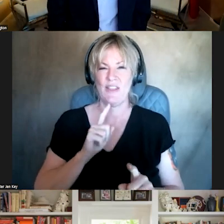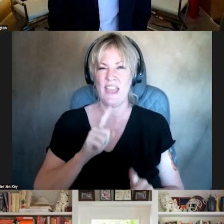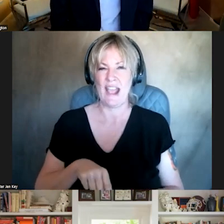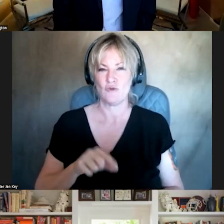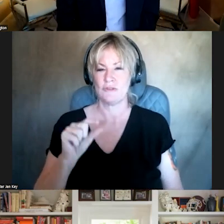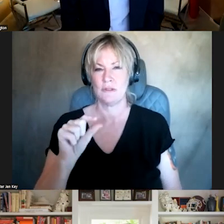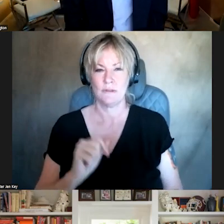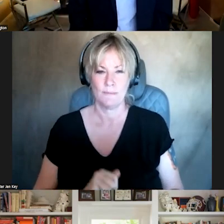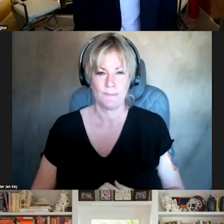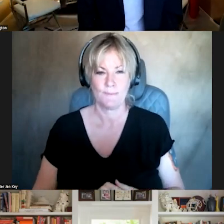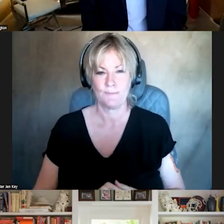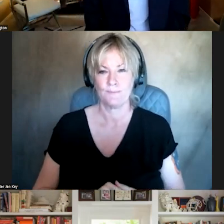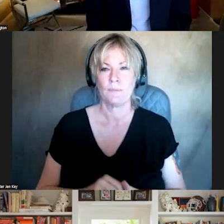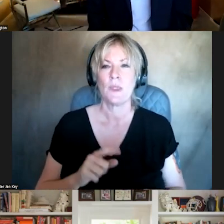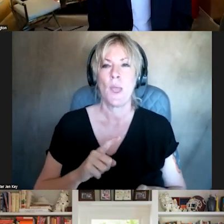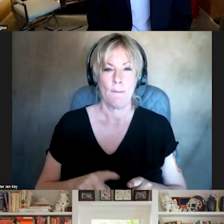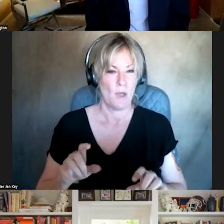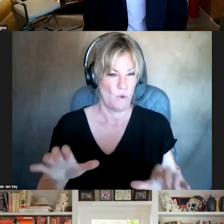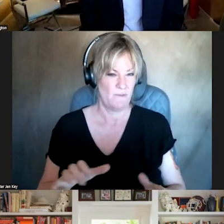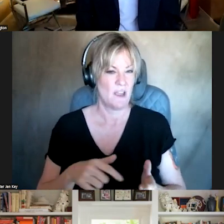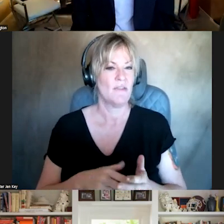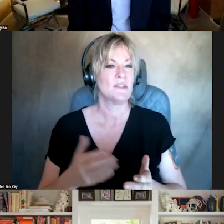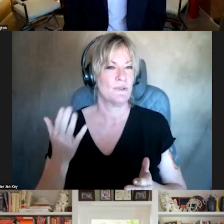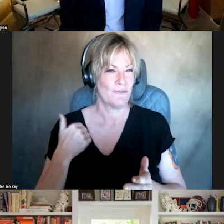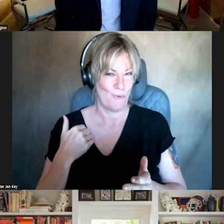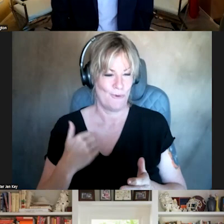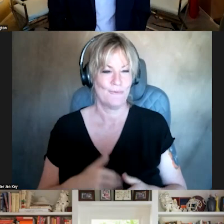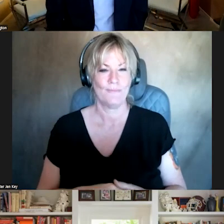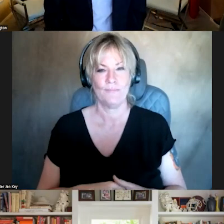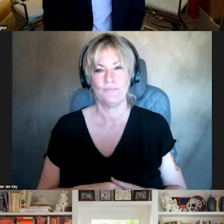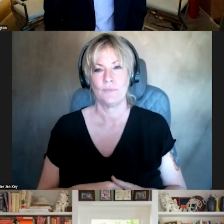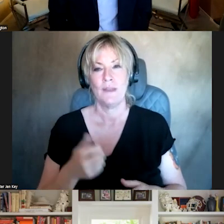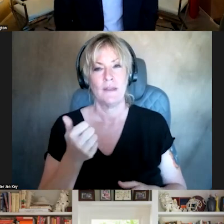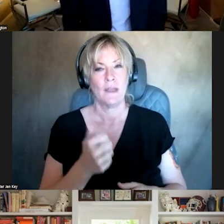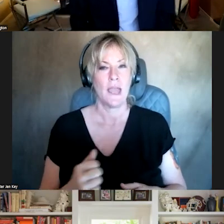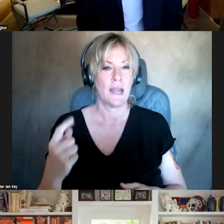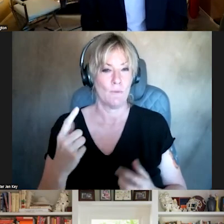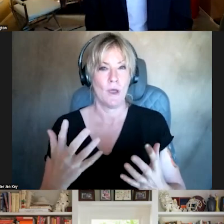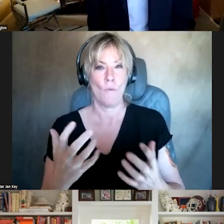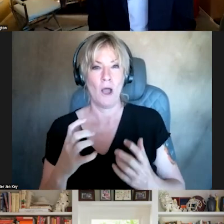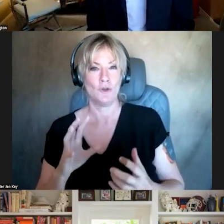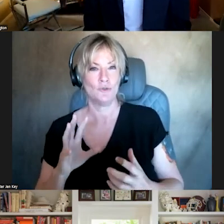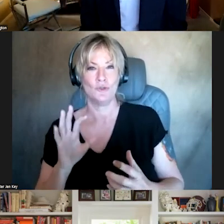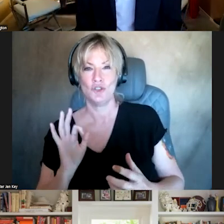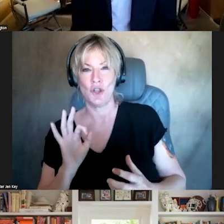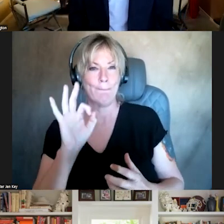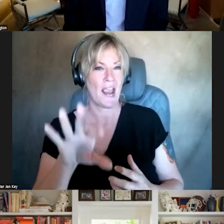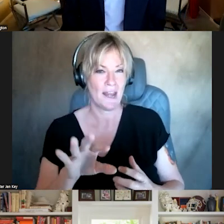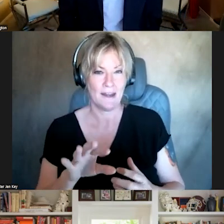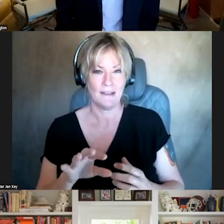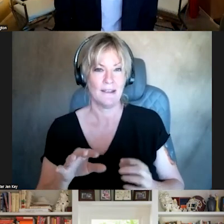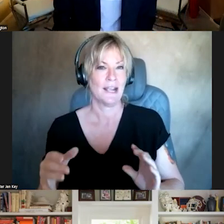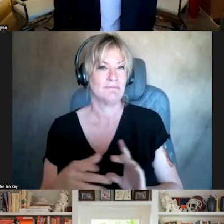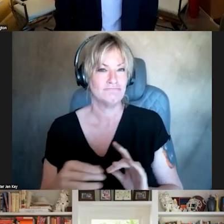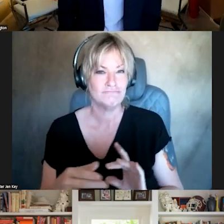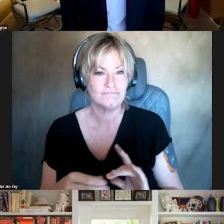bit, but we have done this before. Anyone want to jump in and share?